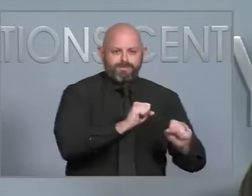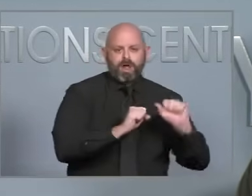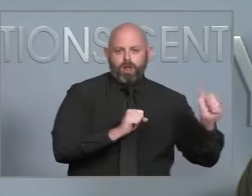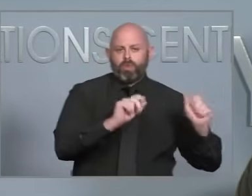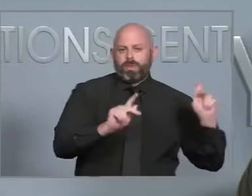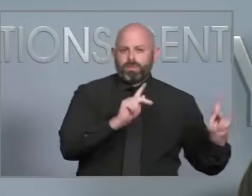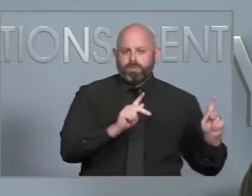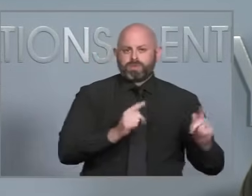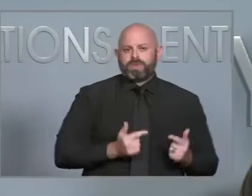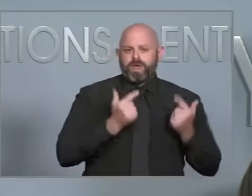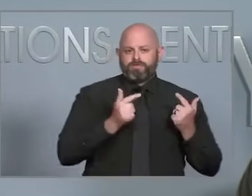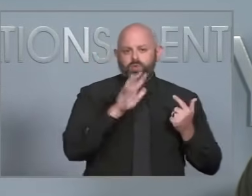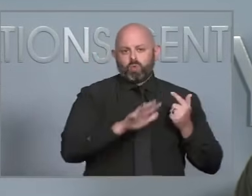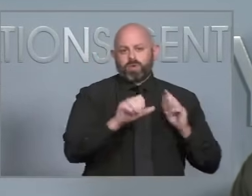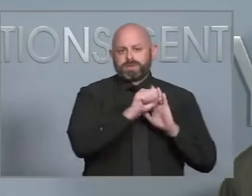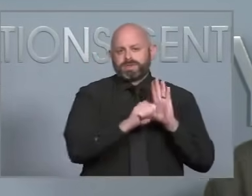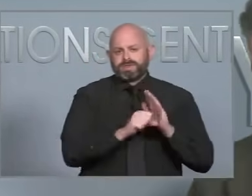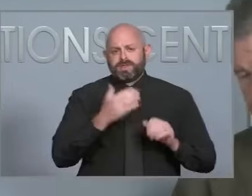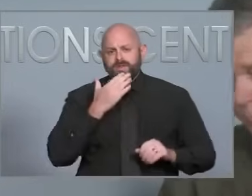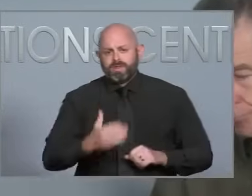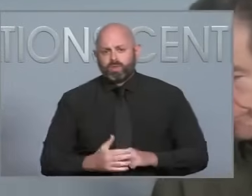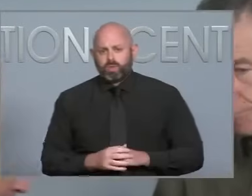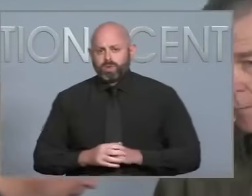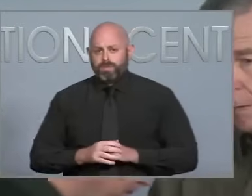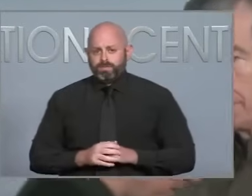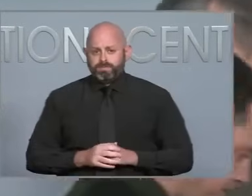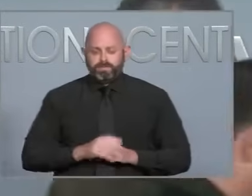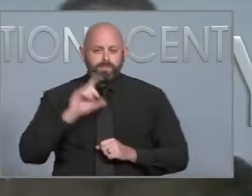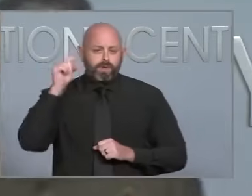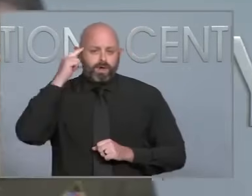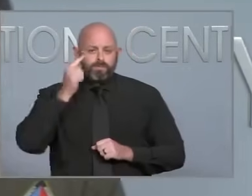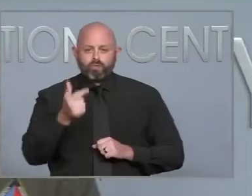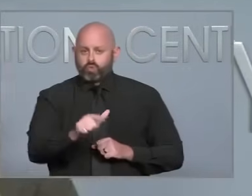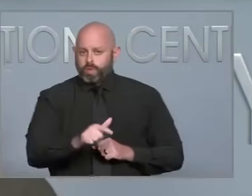communities across the state. Thank you, Governor.